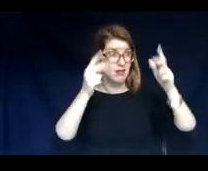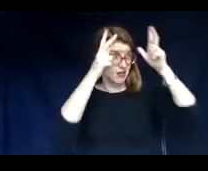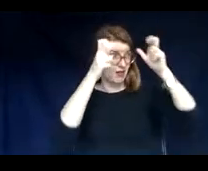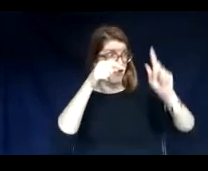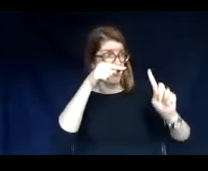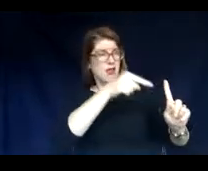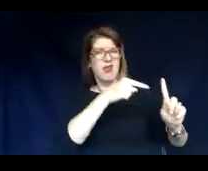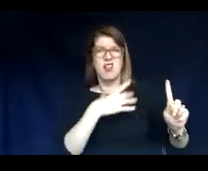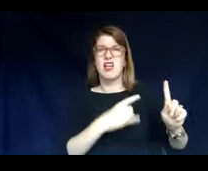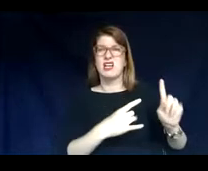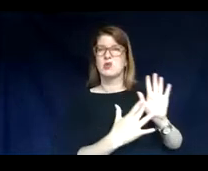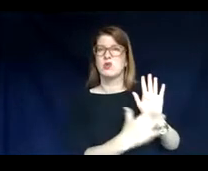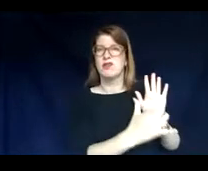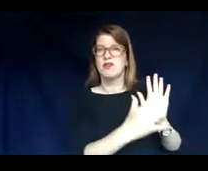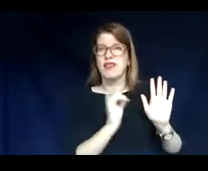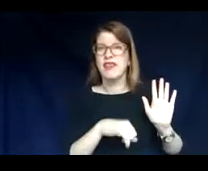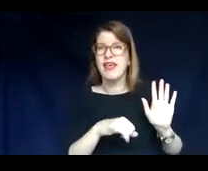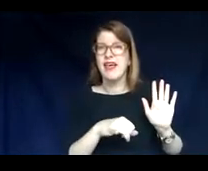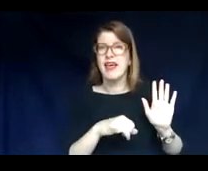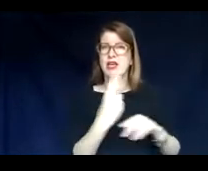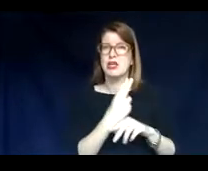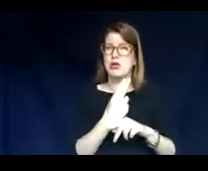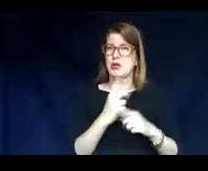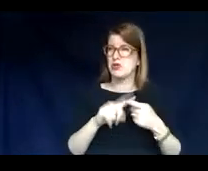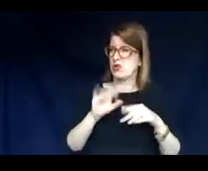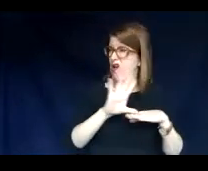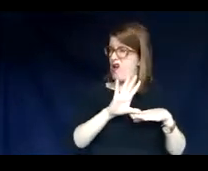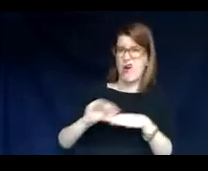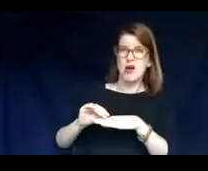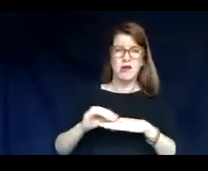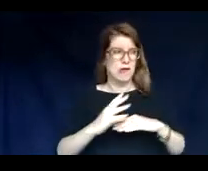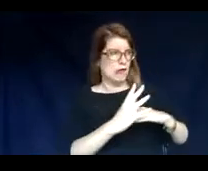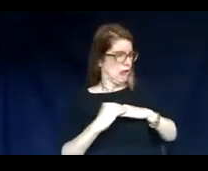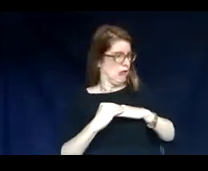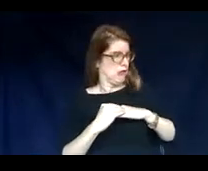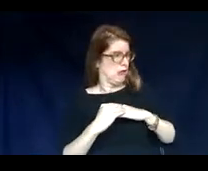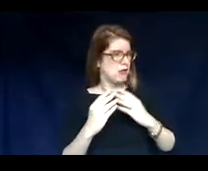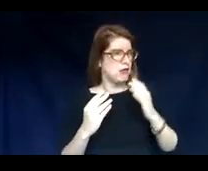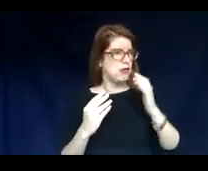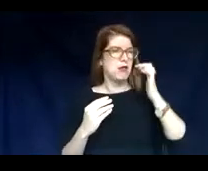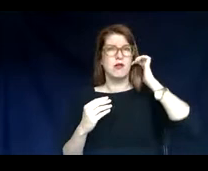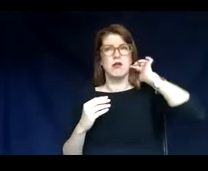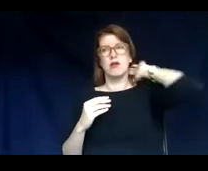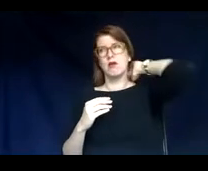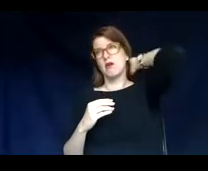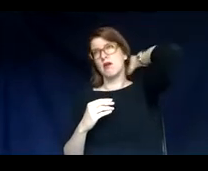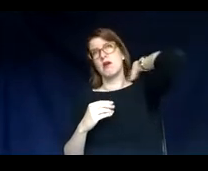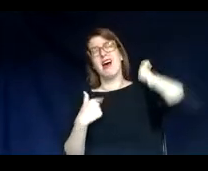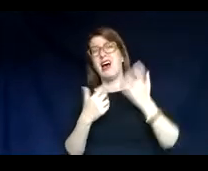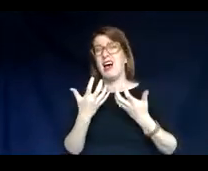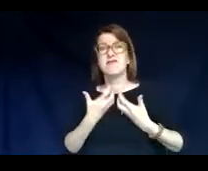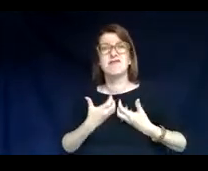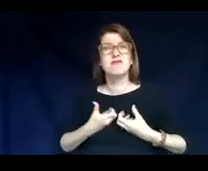like I needed to protect them. Plus, I didn't know if they would actually believe me or not. And so I kept it to